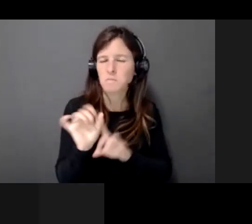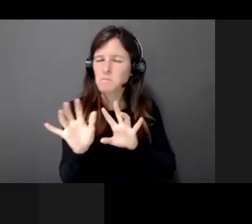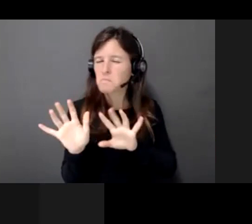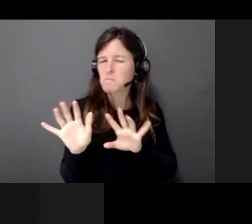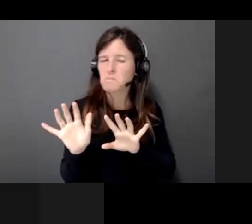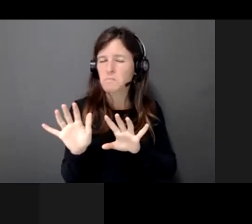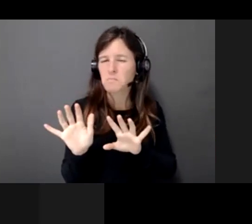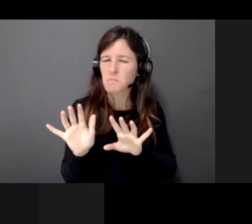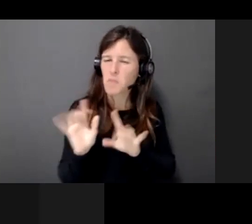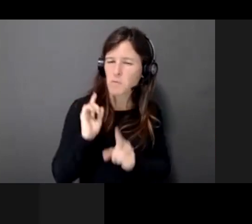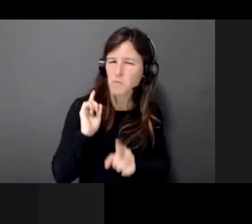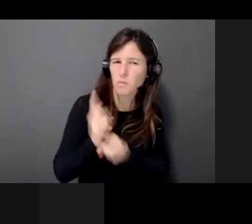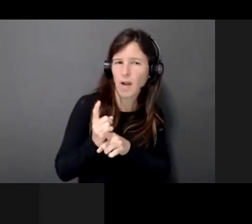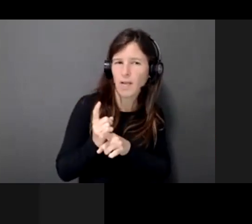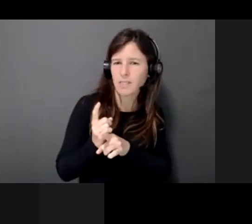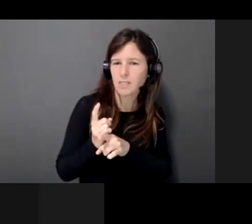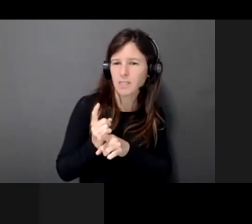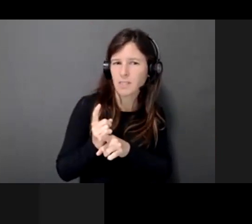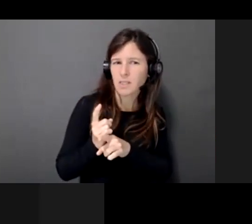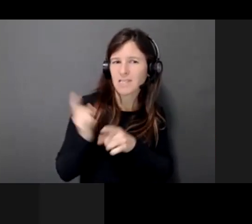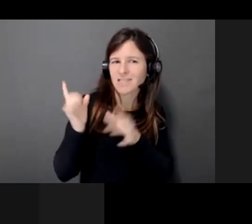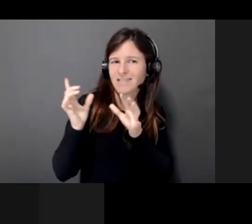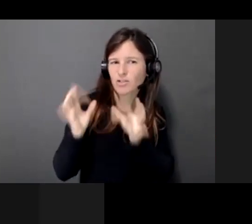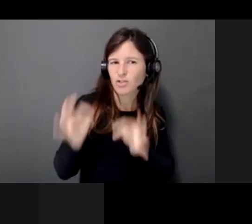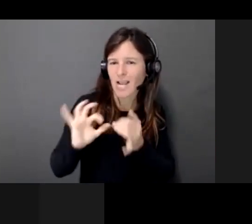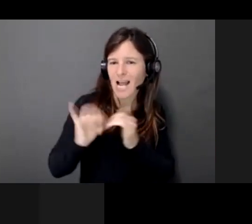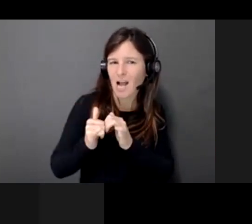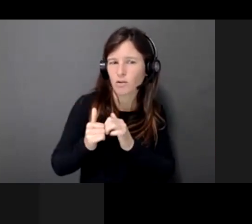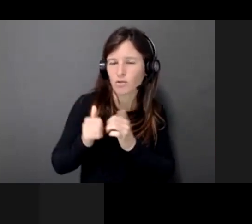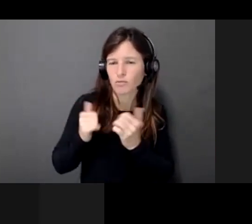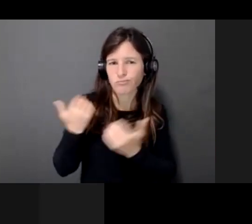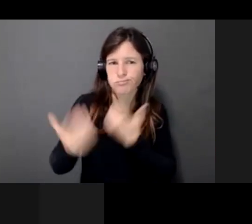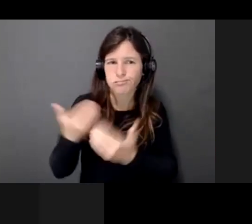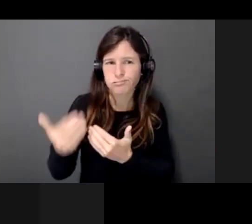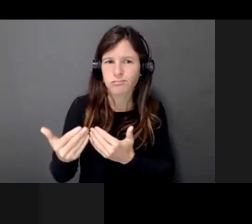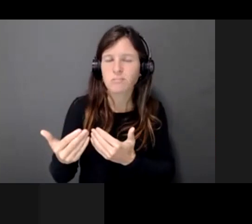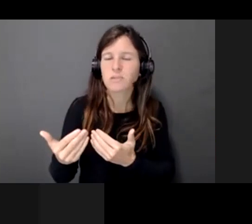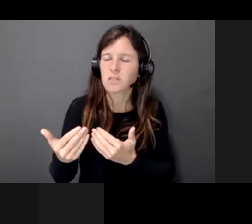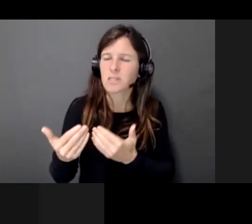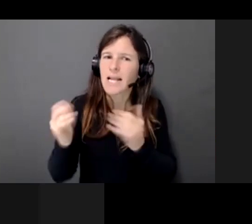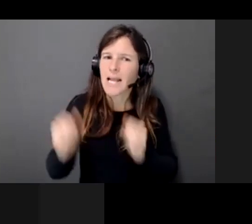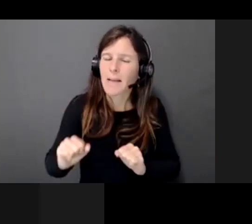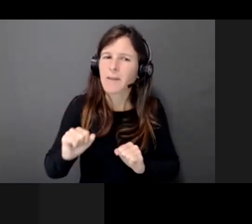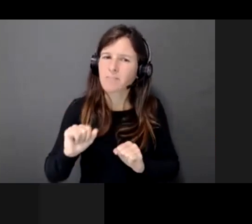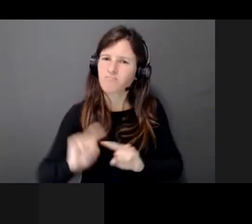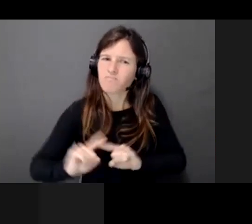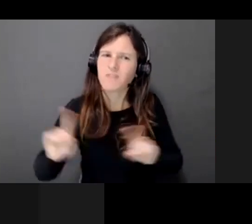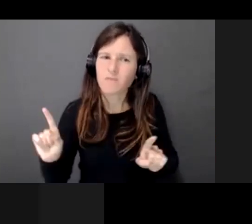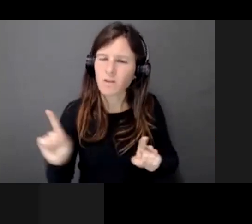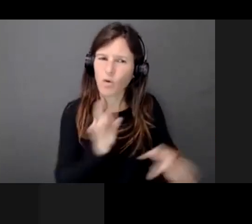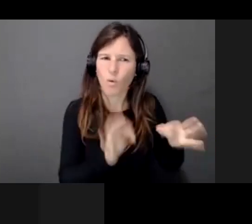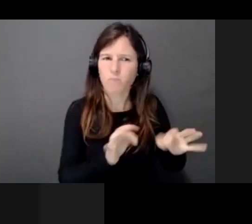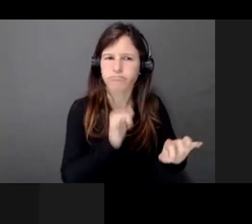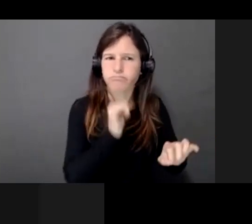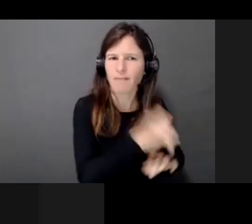the ultimate disposition can be dealt with the Crown determining that a diversion is appropriate or not. And we also